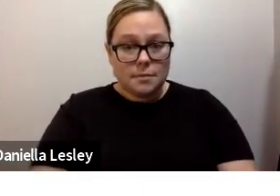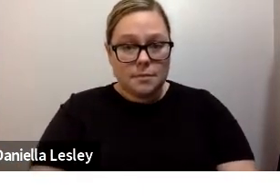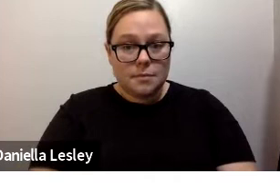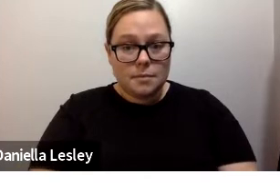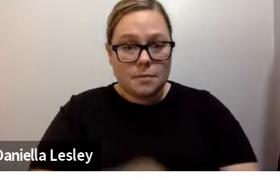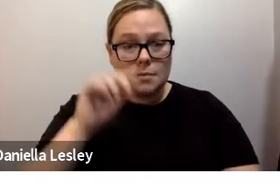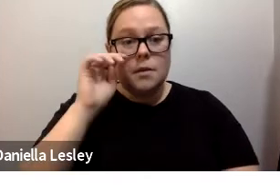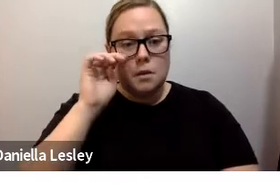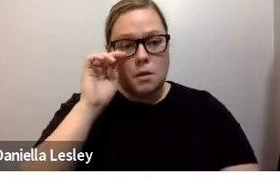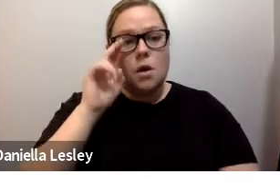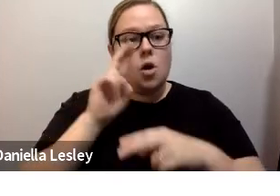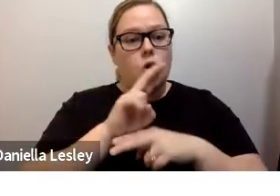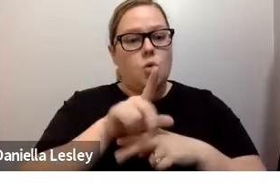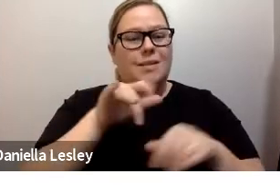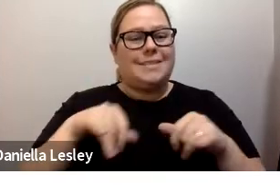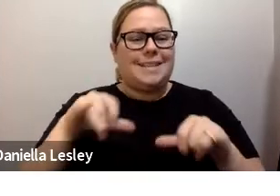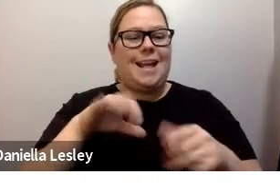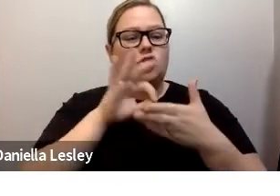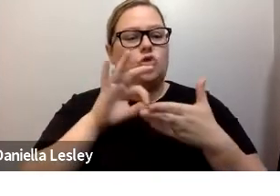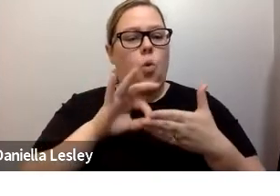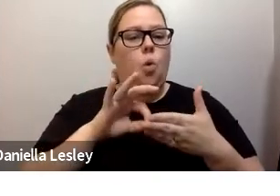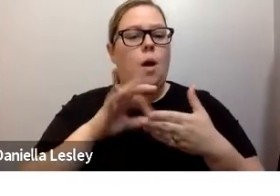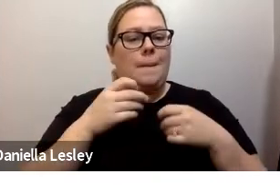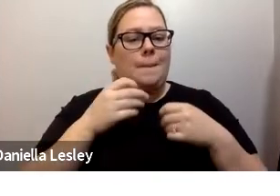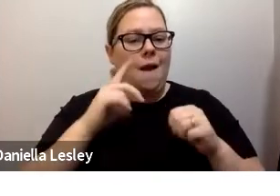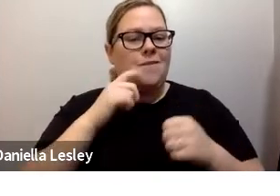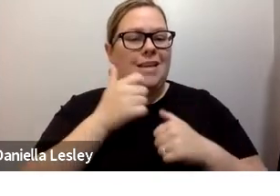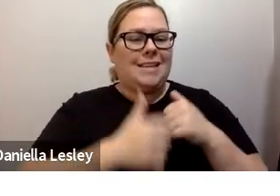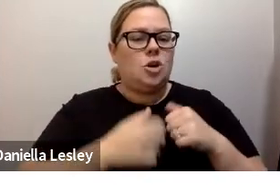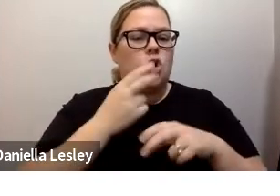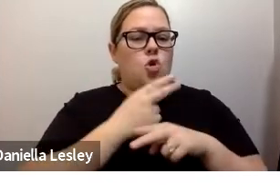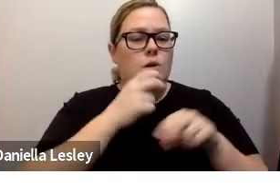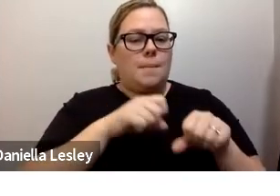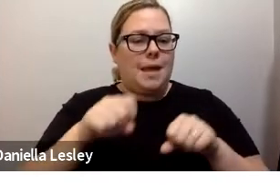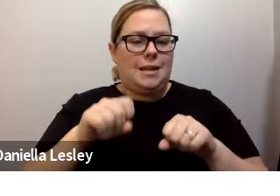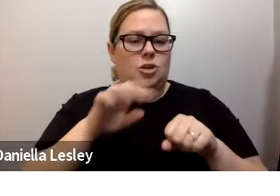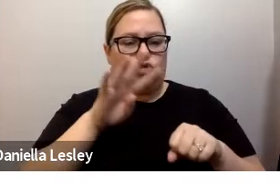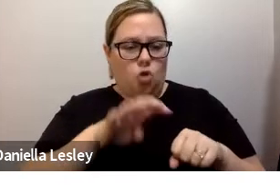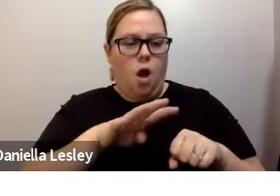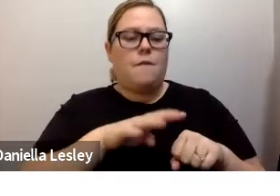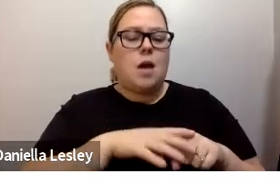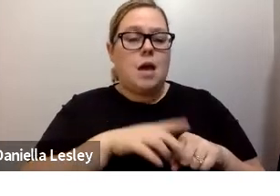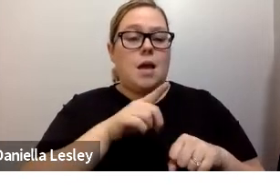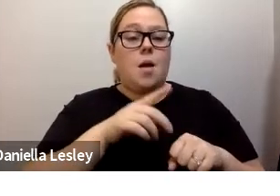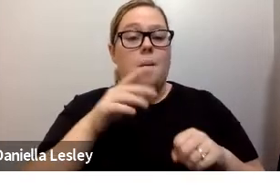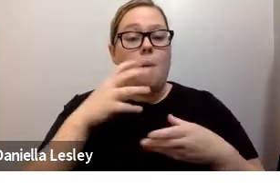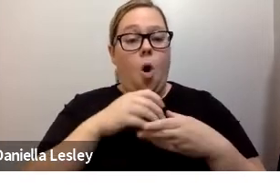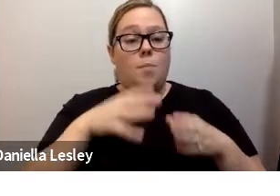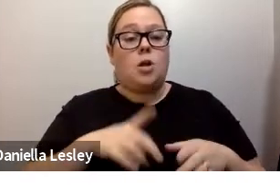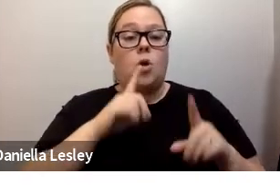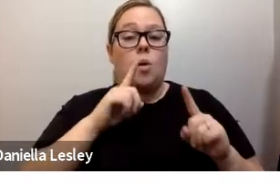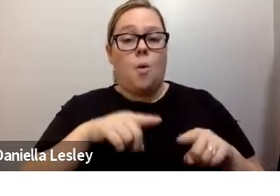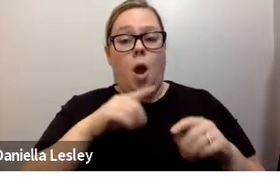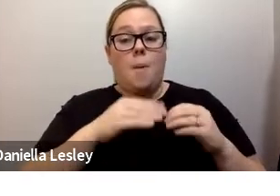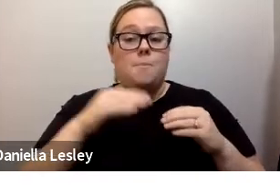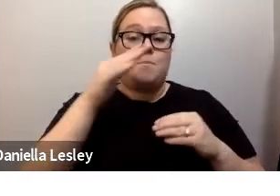So using the standard scoring methods for each usability survey, participants have reported above average usability for both the